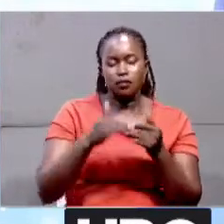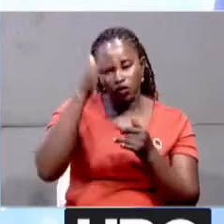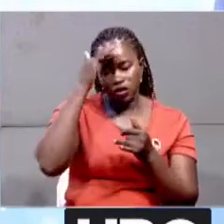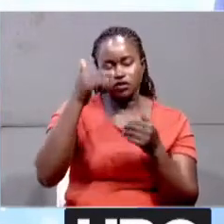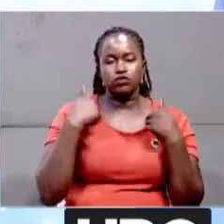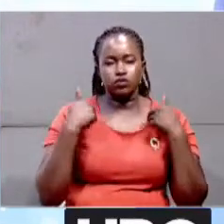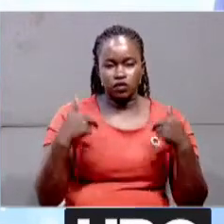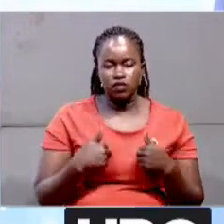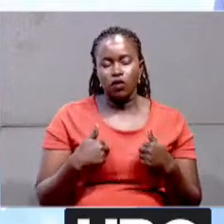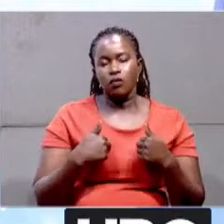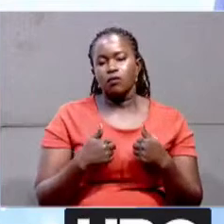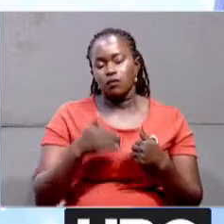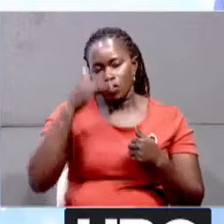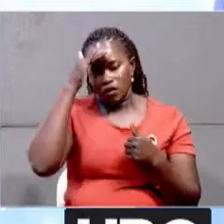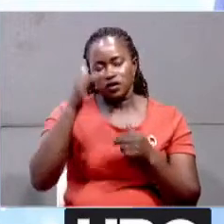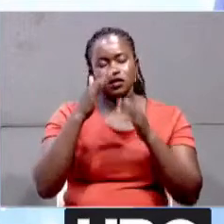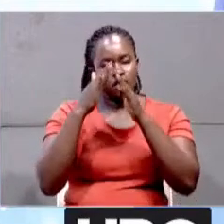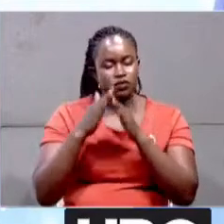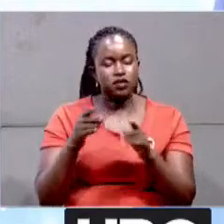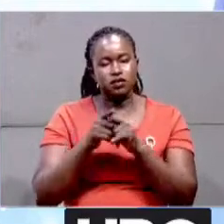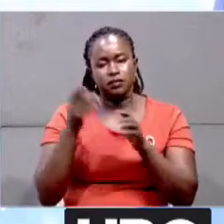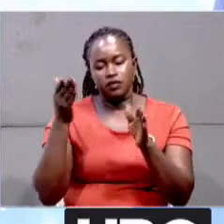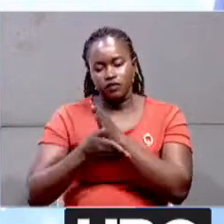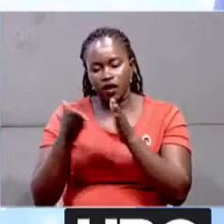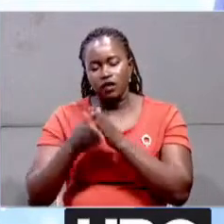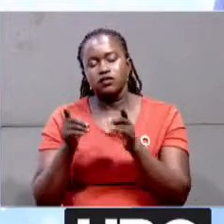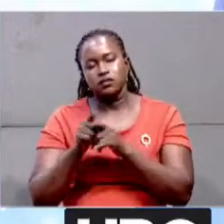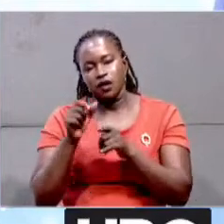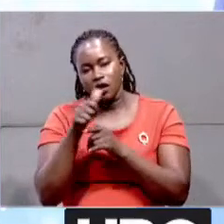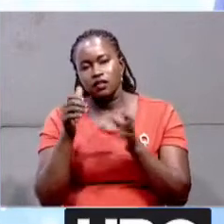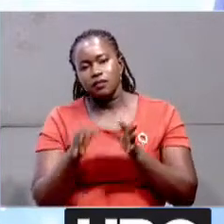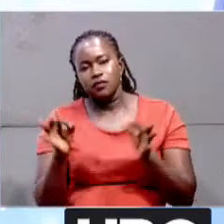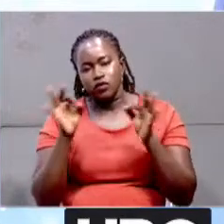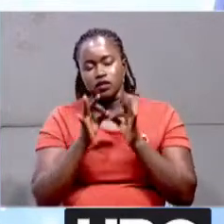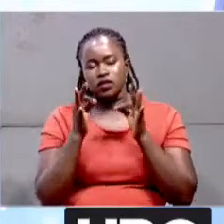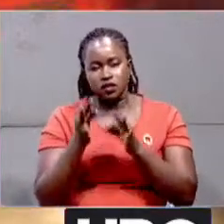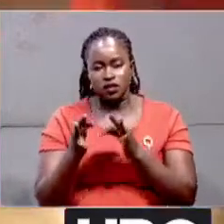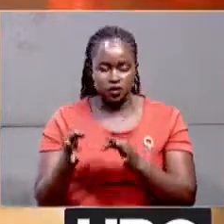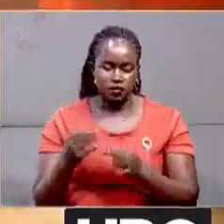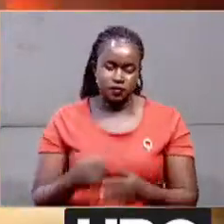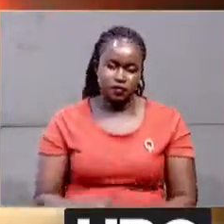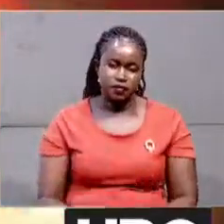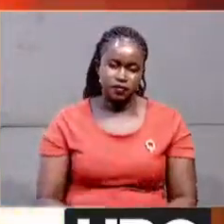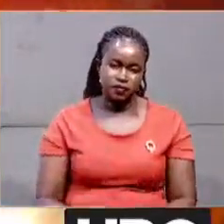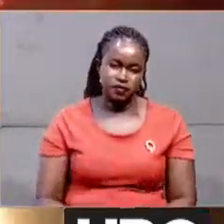uniforms, police quarters and files, among other essential commodities.